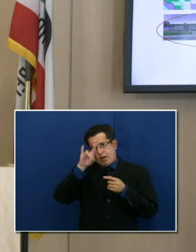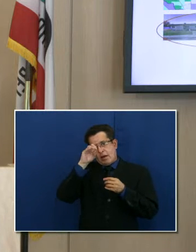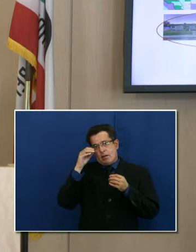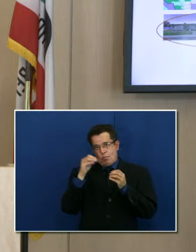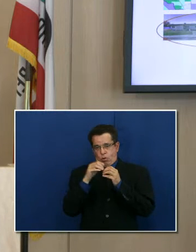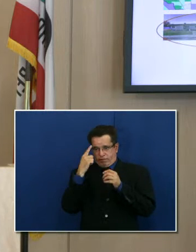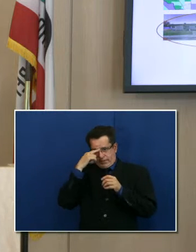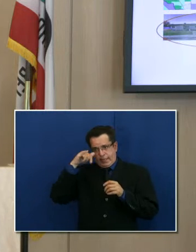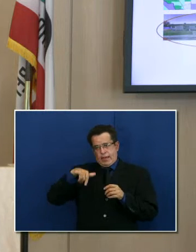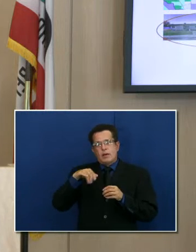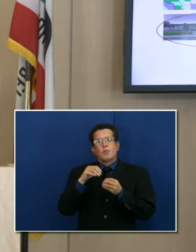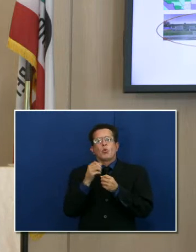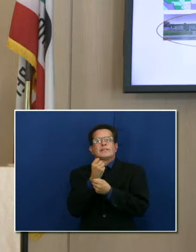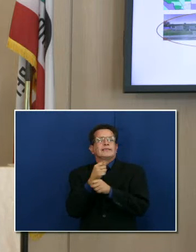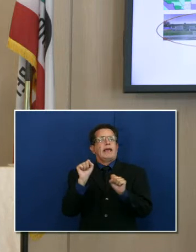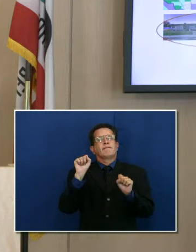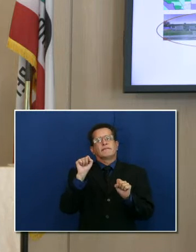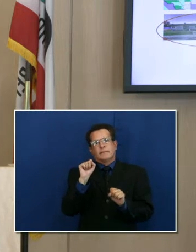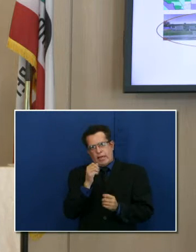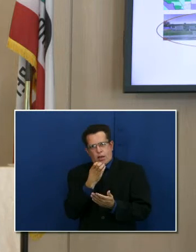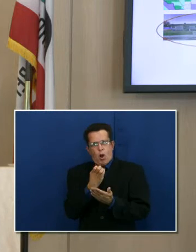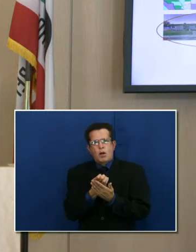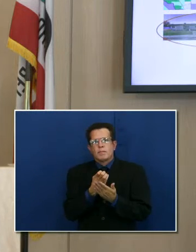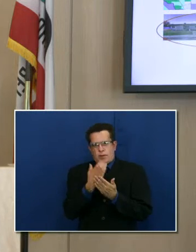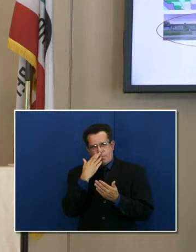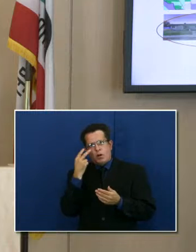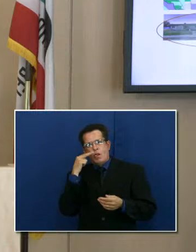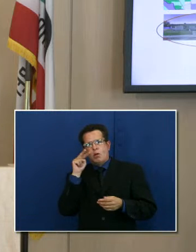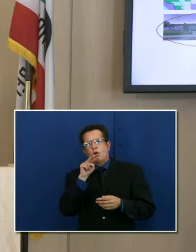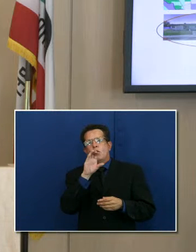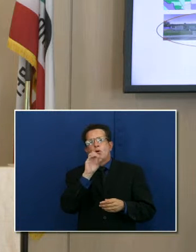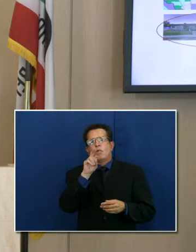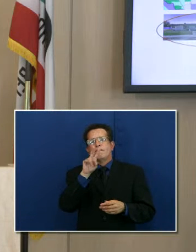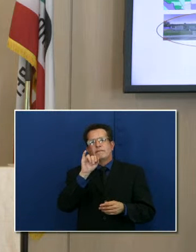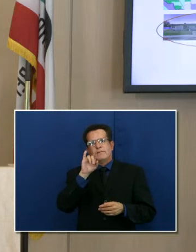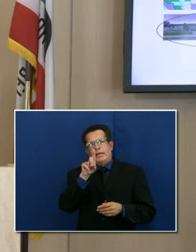blueprint for a safer economy, we encourage you to visit